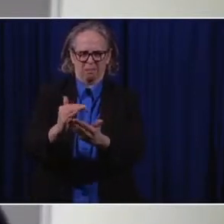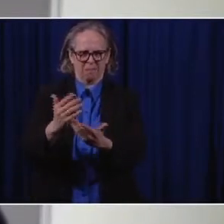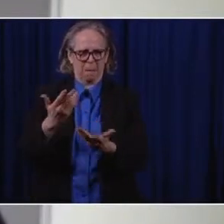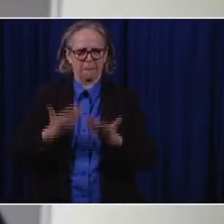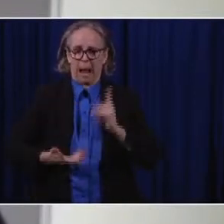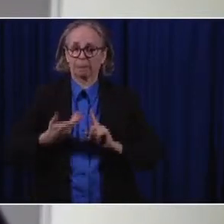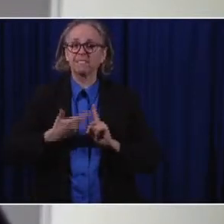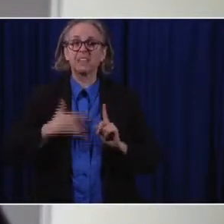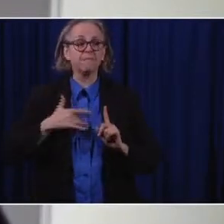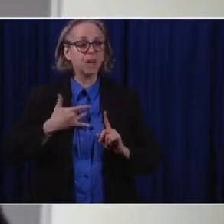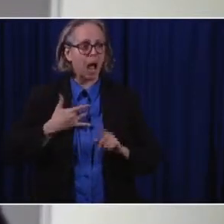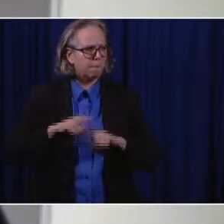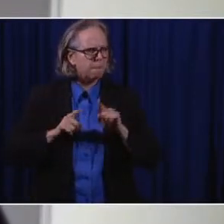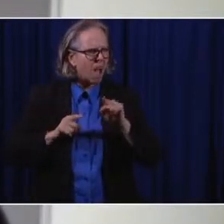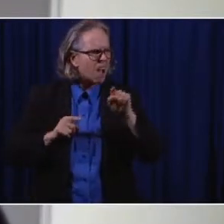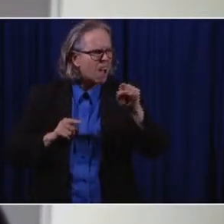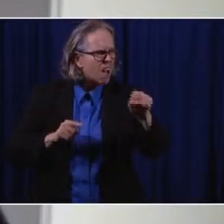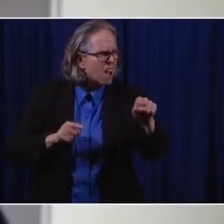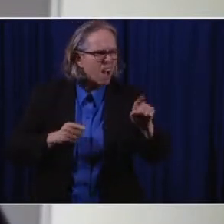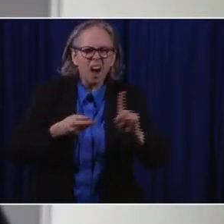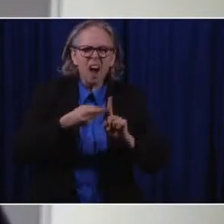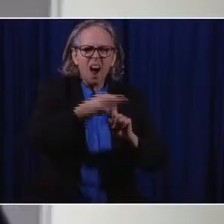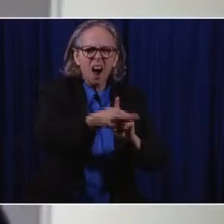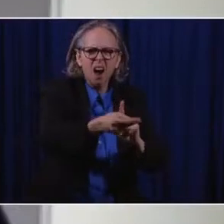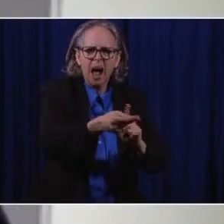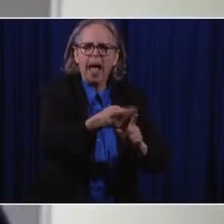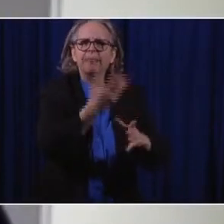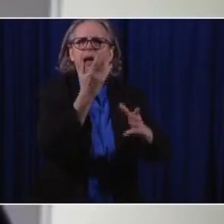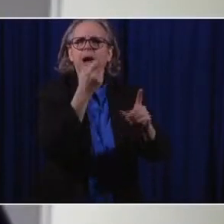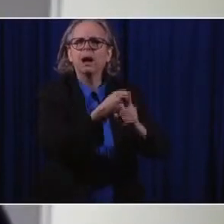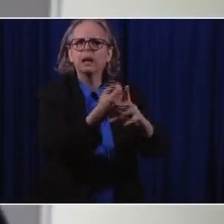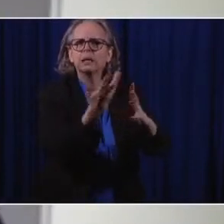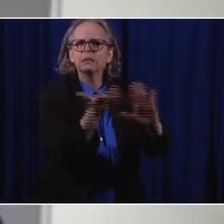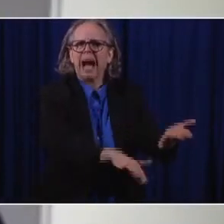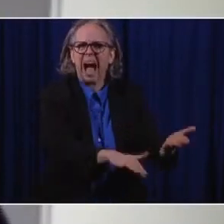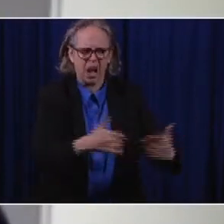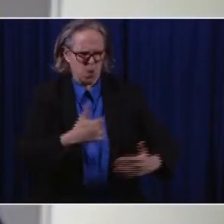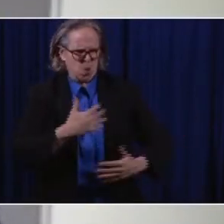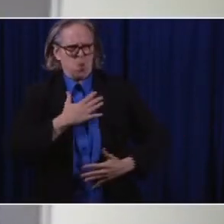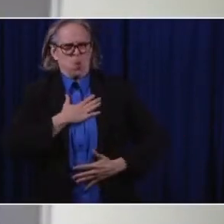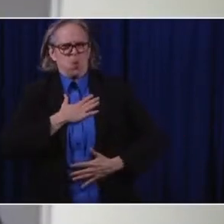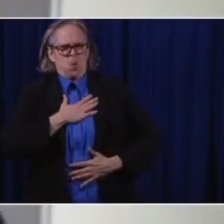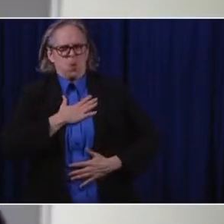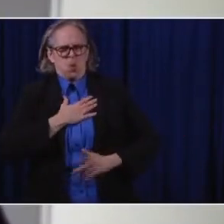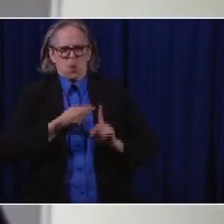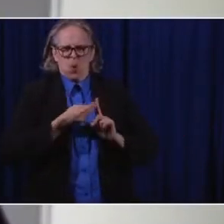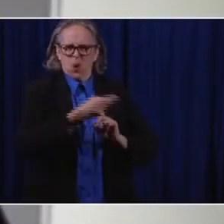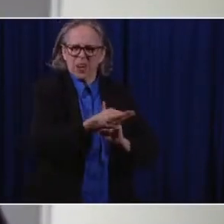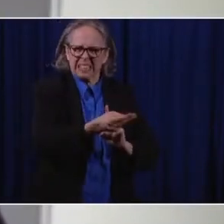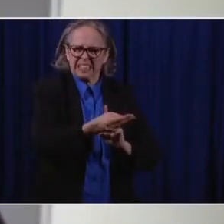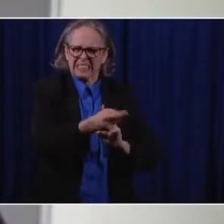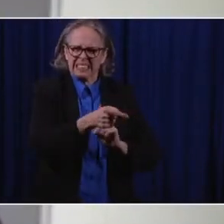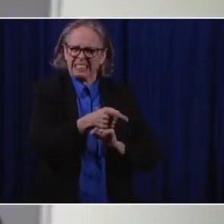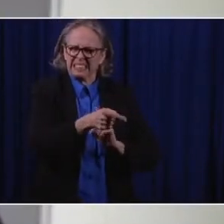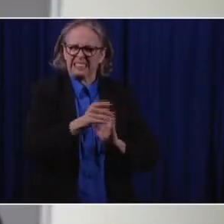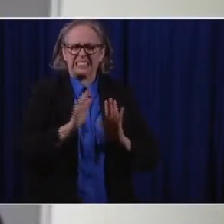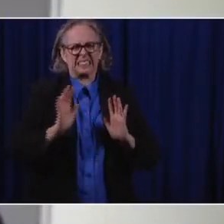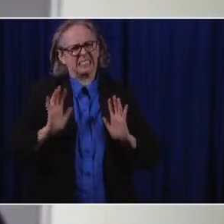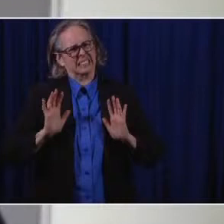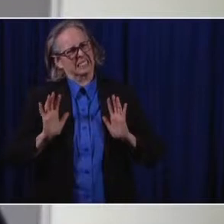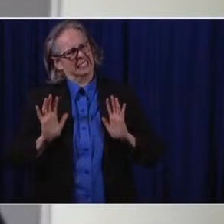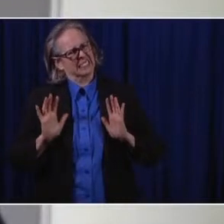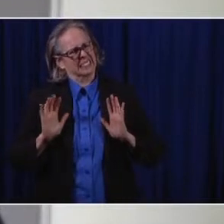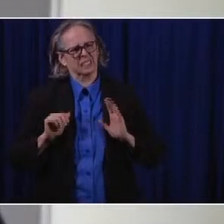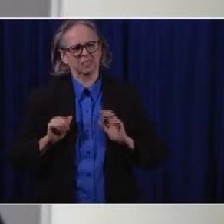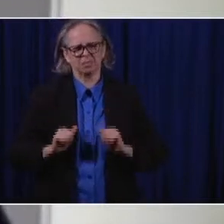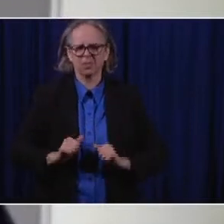to pass away just because you didn't wear your mask or want to take it seriously or thought, well, it won't affect them that bad. So I